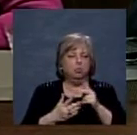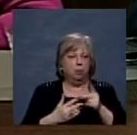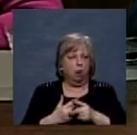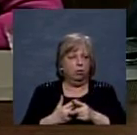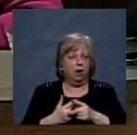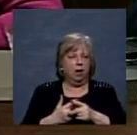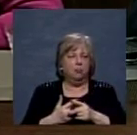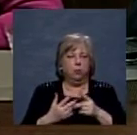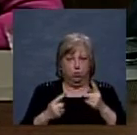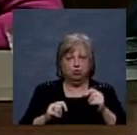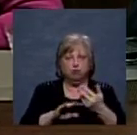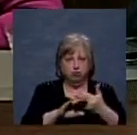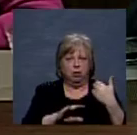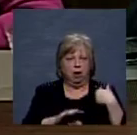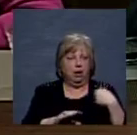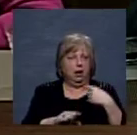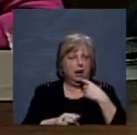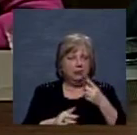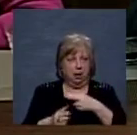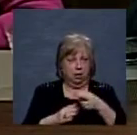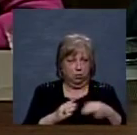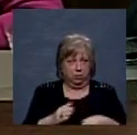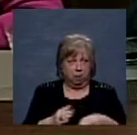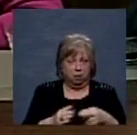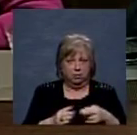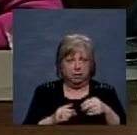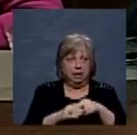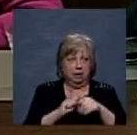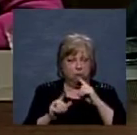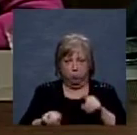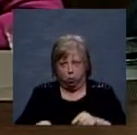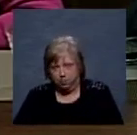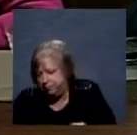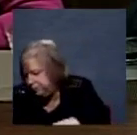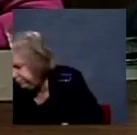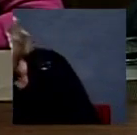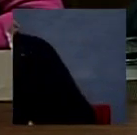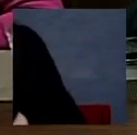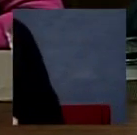and I'll tell you the results of that in this report. So I'll